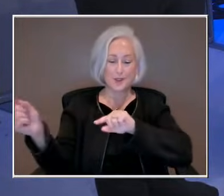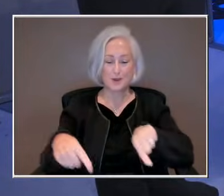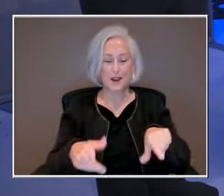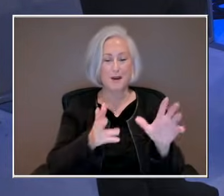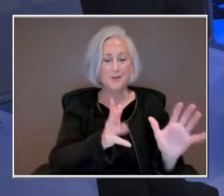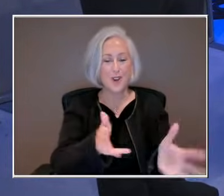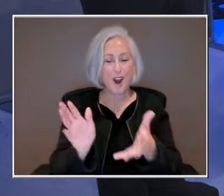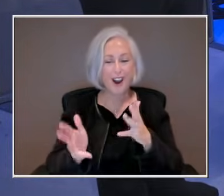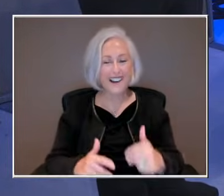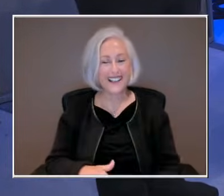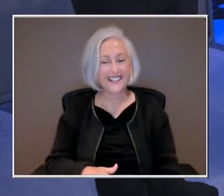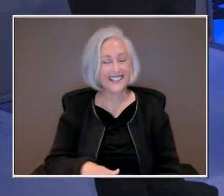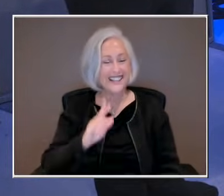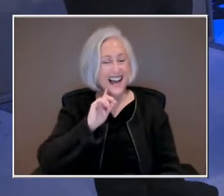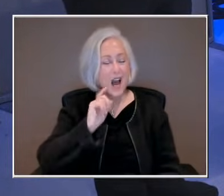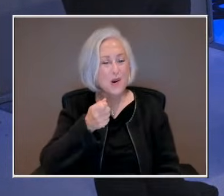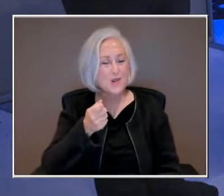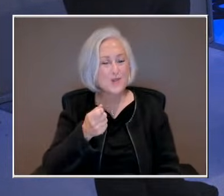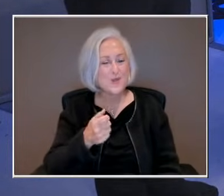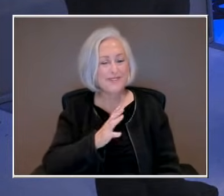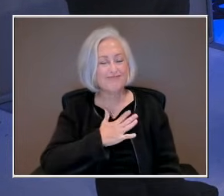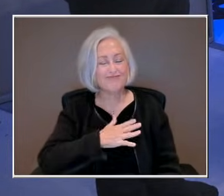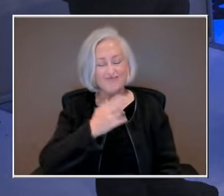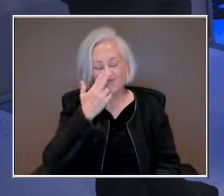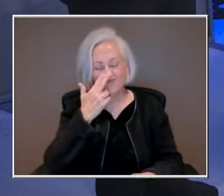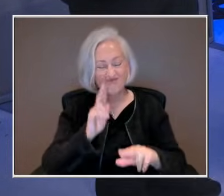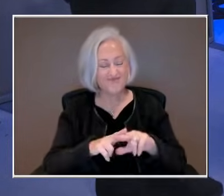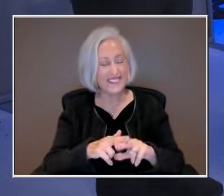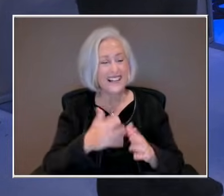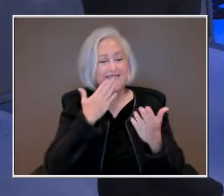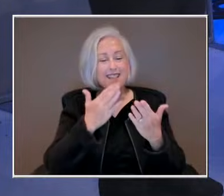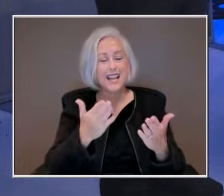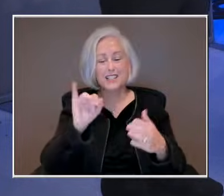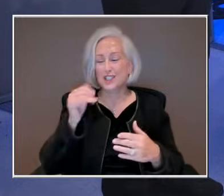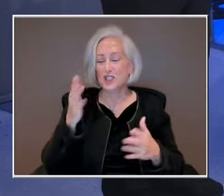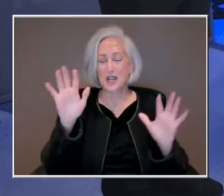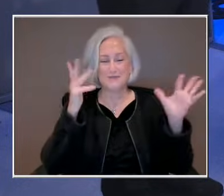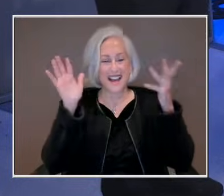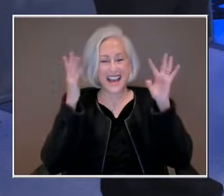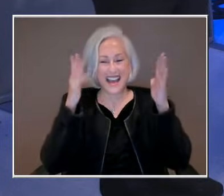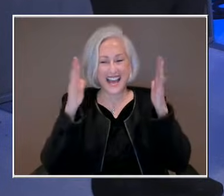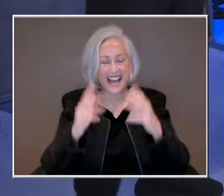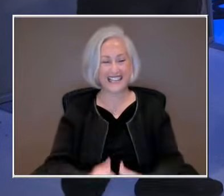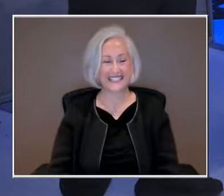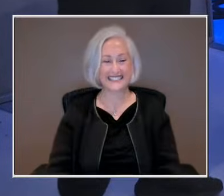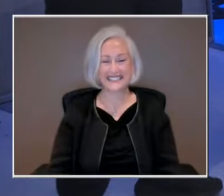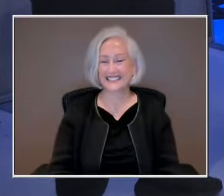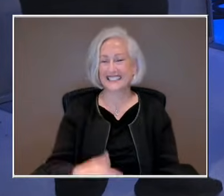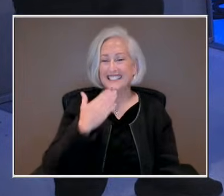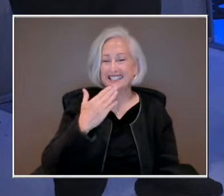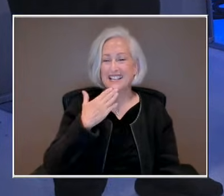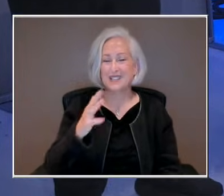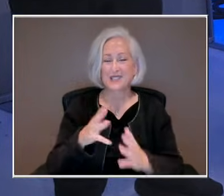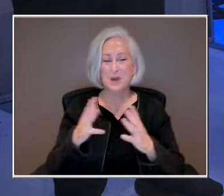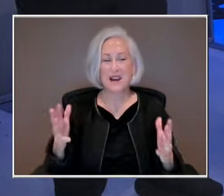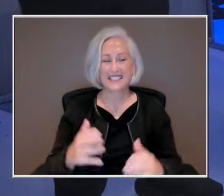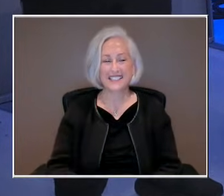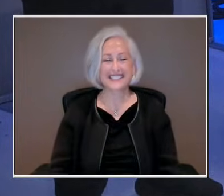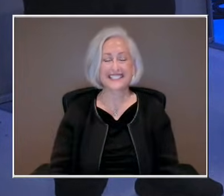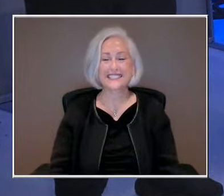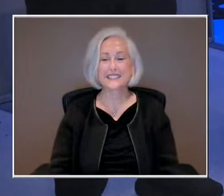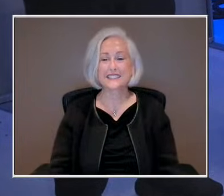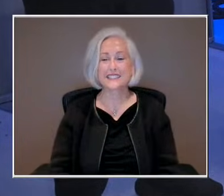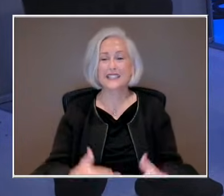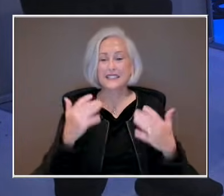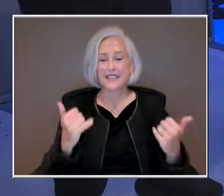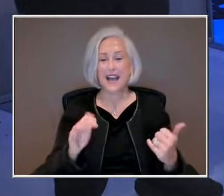cool. What a treat. What a treat. Let's hear it for Jim. Hey, thank you very much. Thank you so much. We want to go to some questions